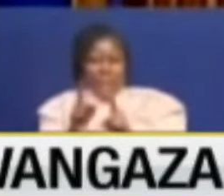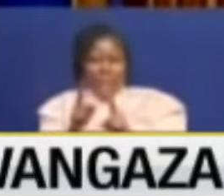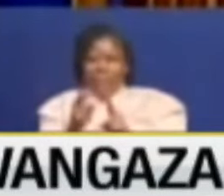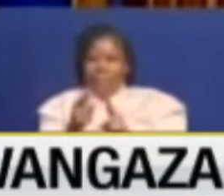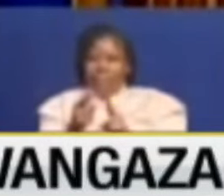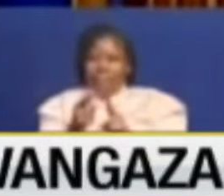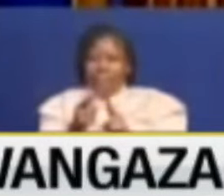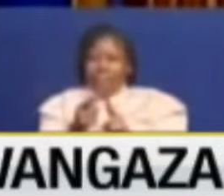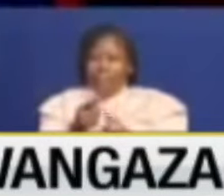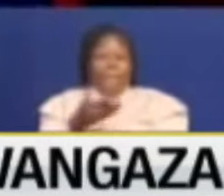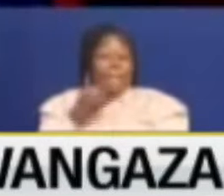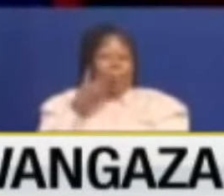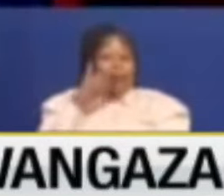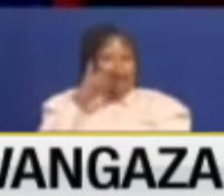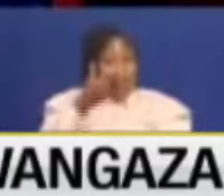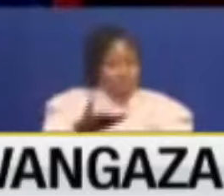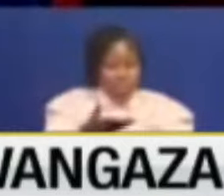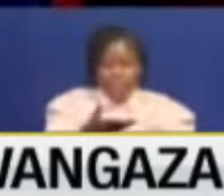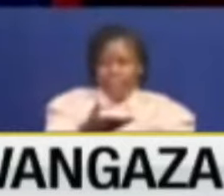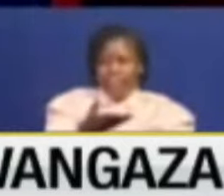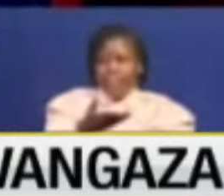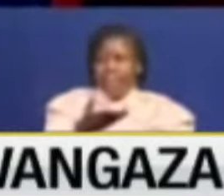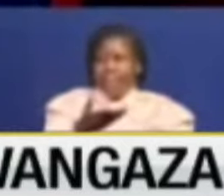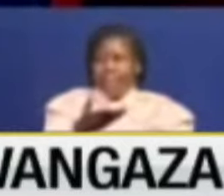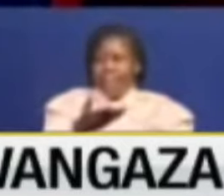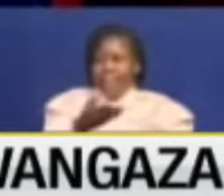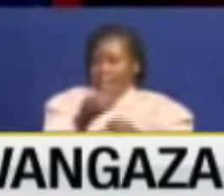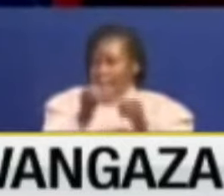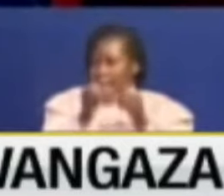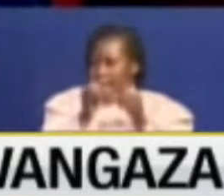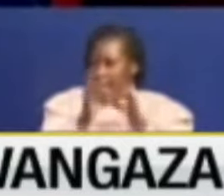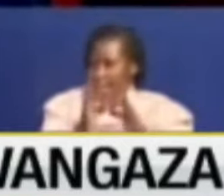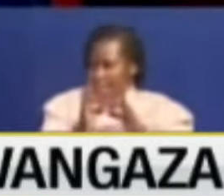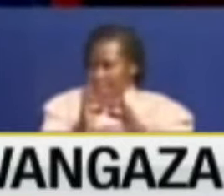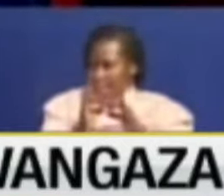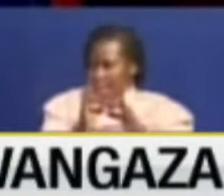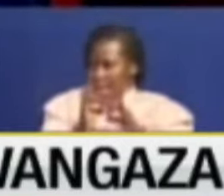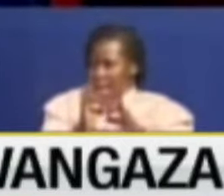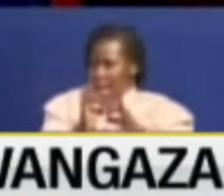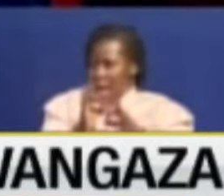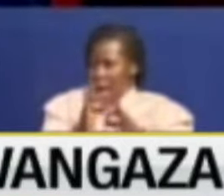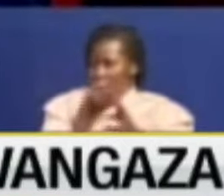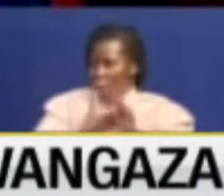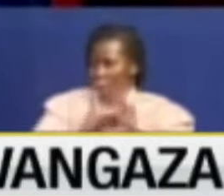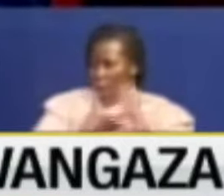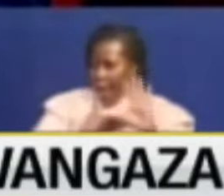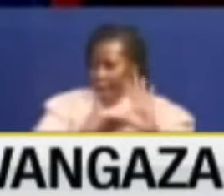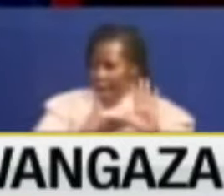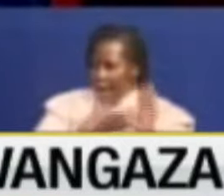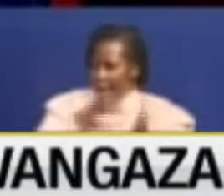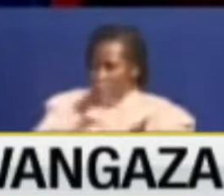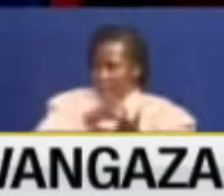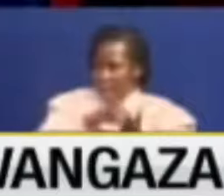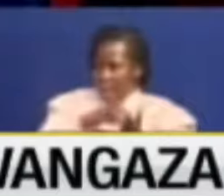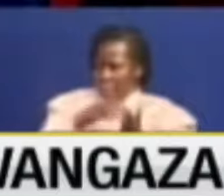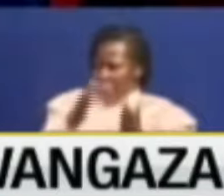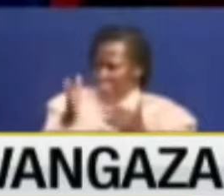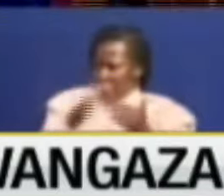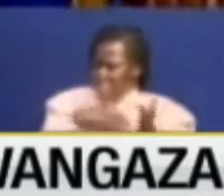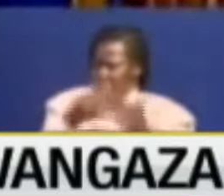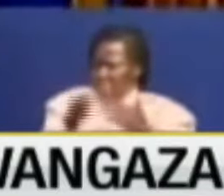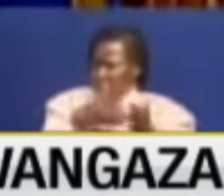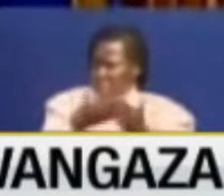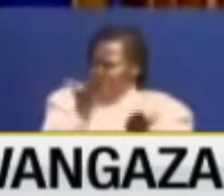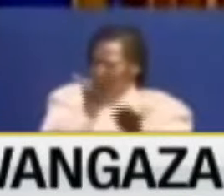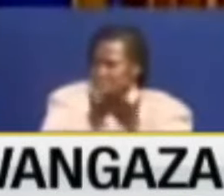is. It is what it is. So if in their own case, whatever has